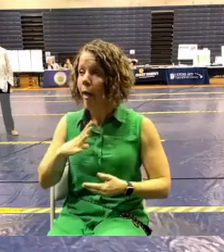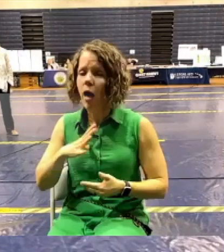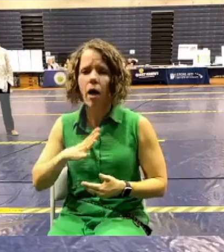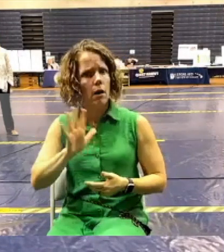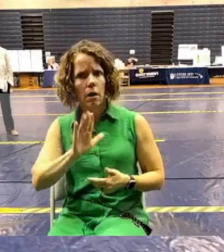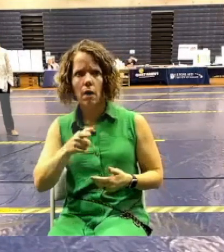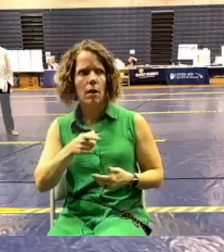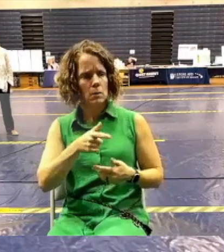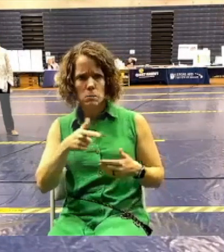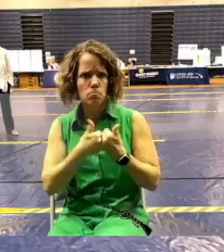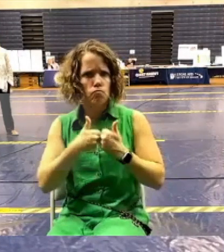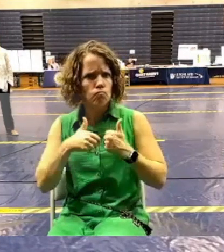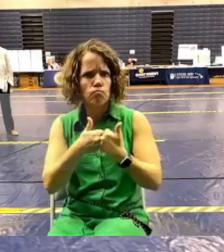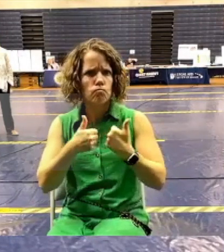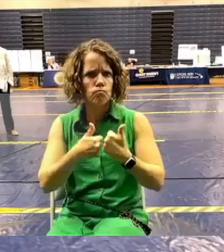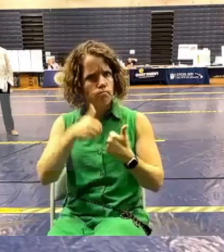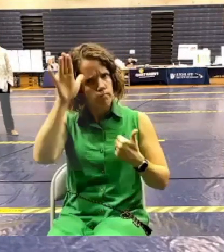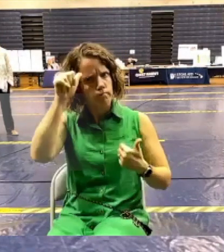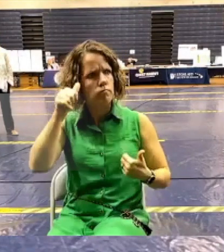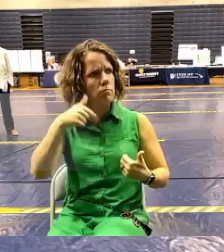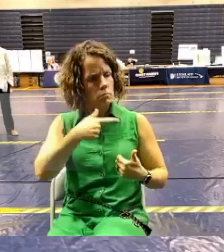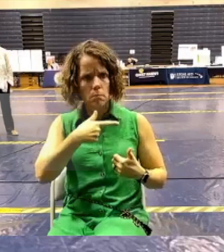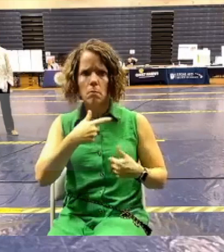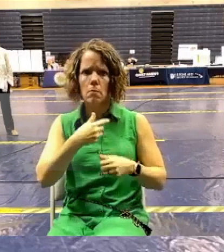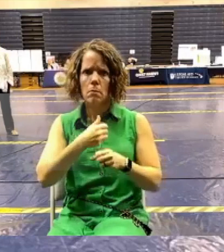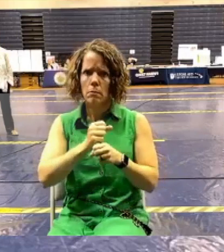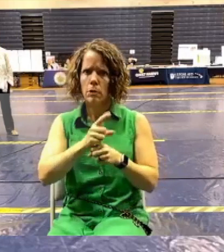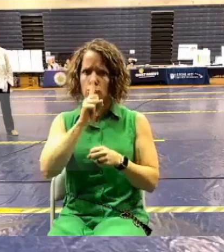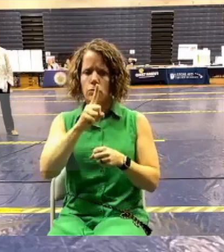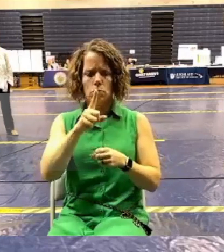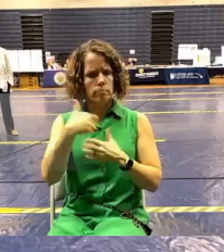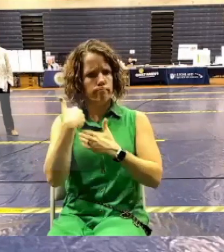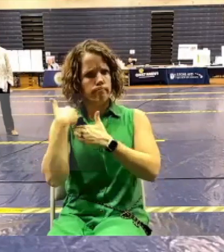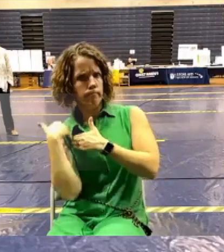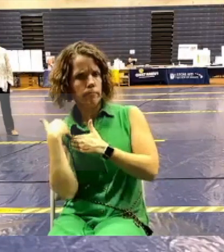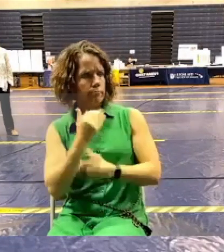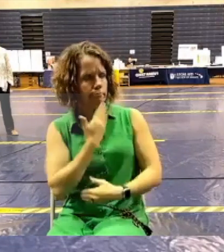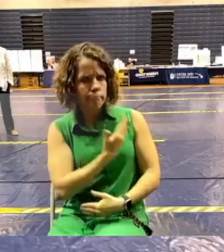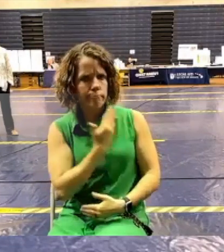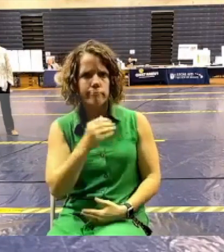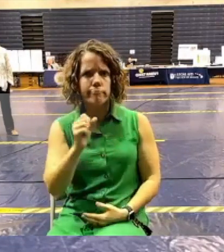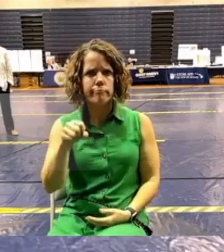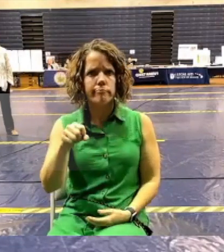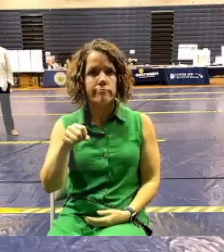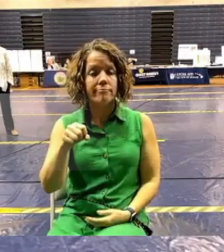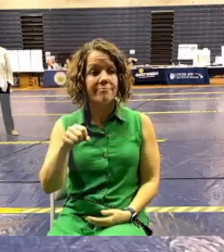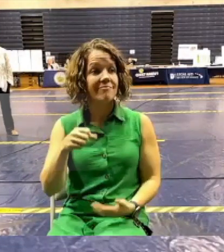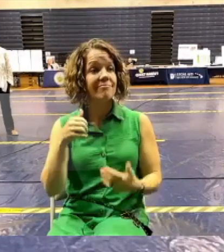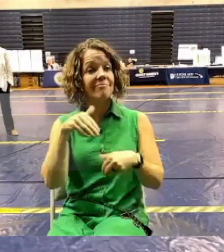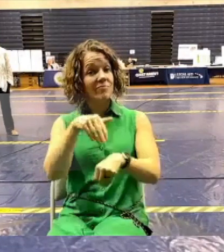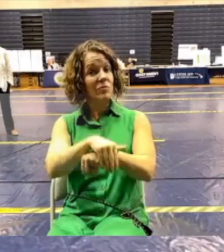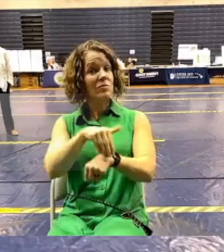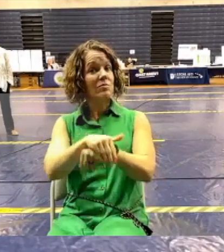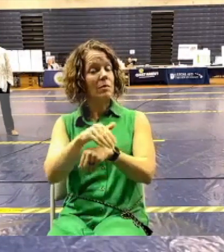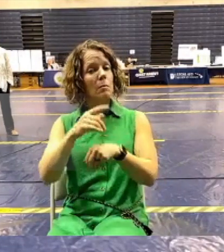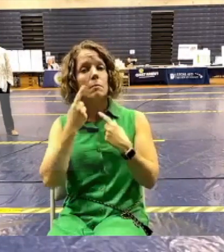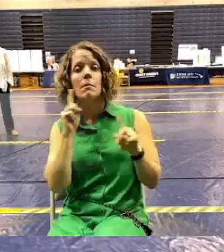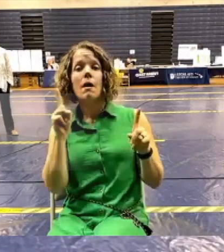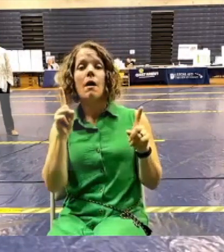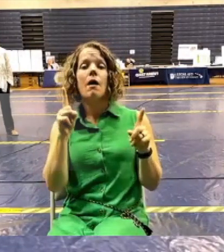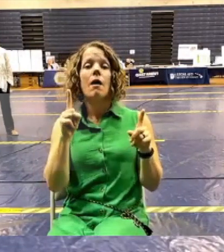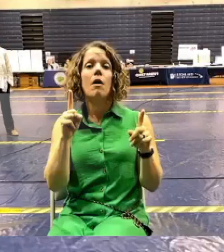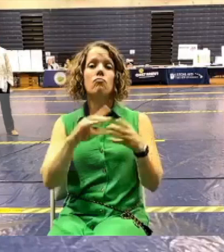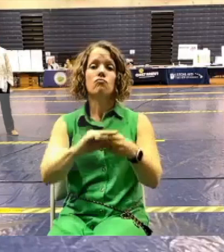They hold us to our responsibility. They really do. And I think that's a good thing. This is the first time they're going to report out because people have been asking, hey, what